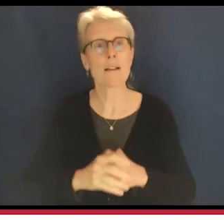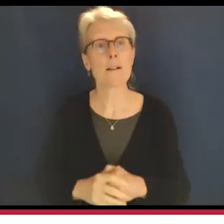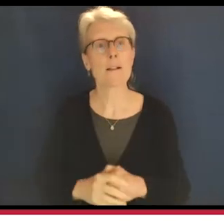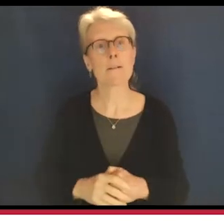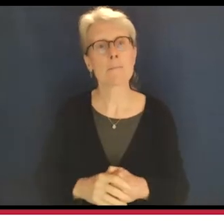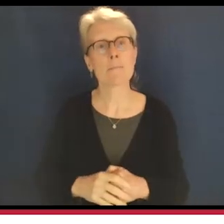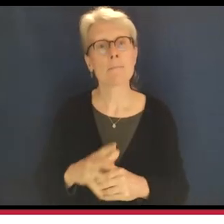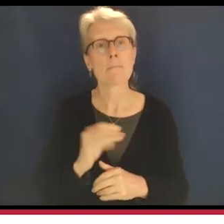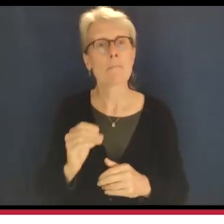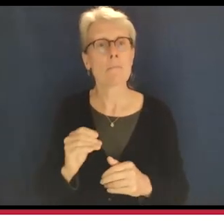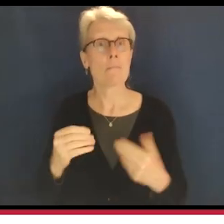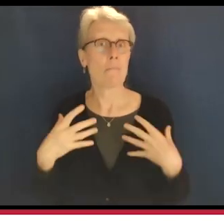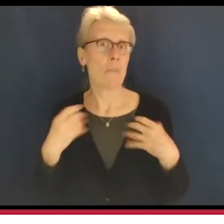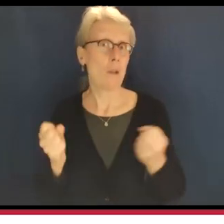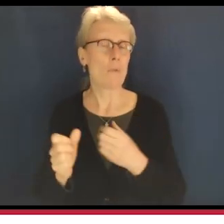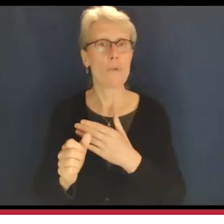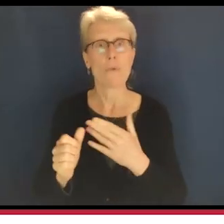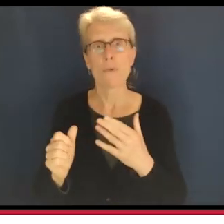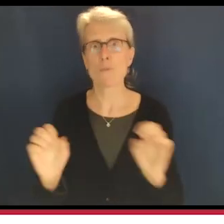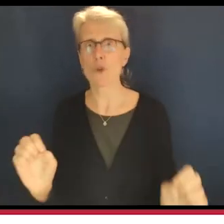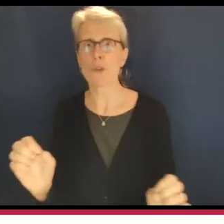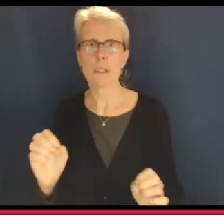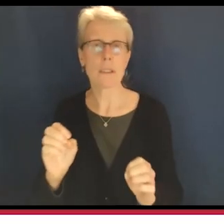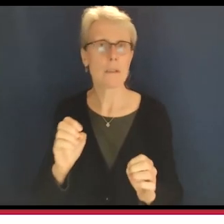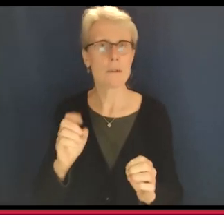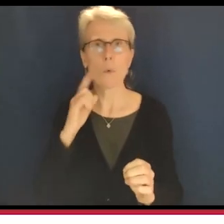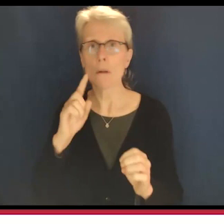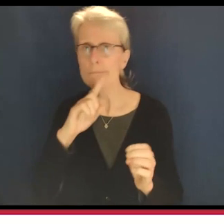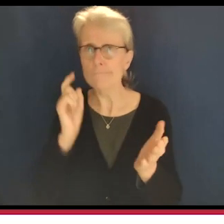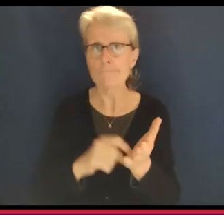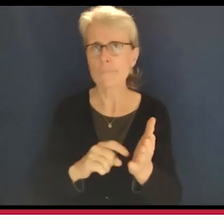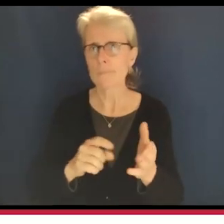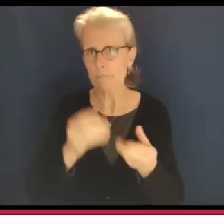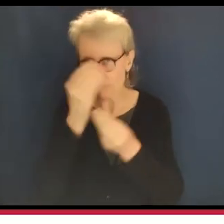answering the question, which viruses are causing major disease events and where.